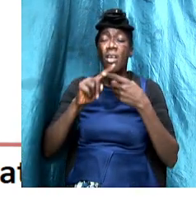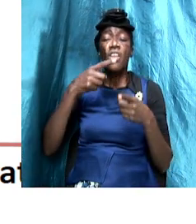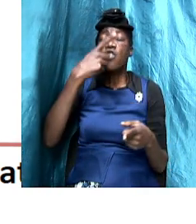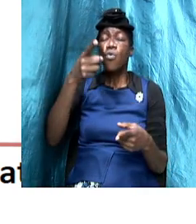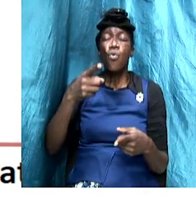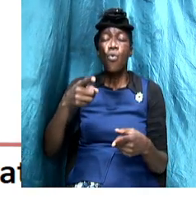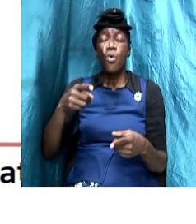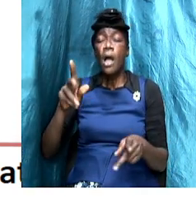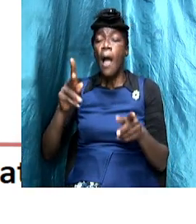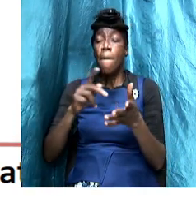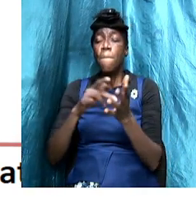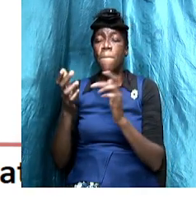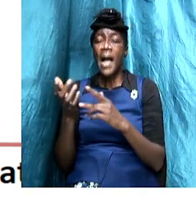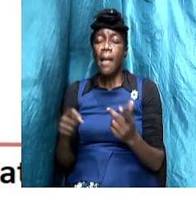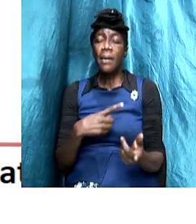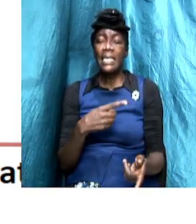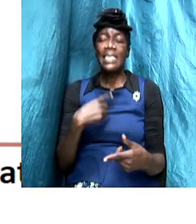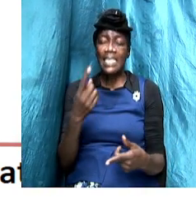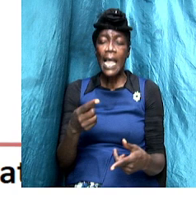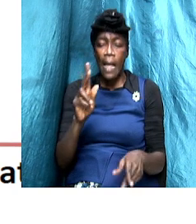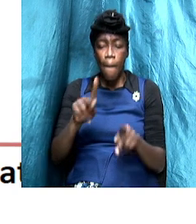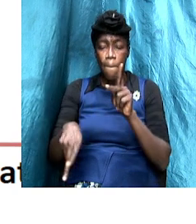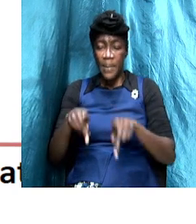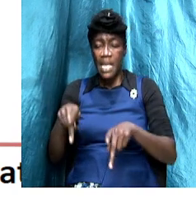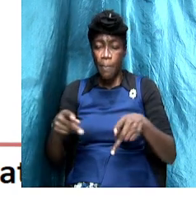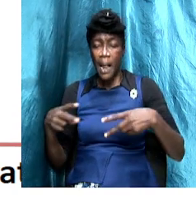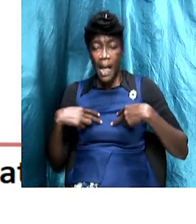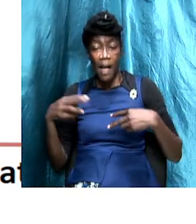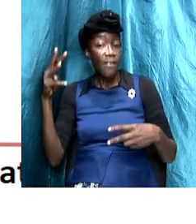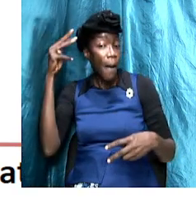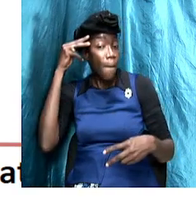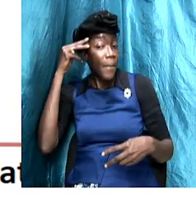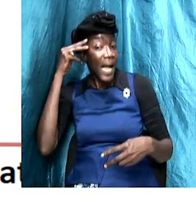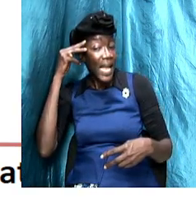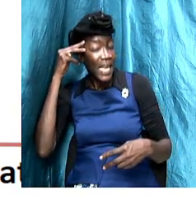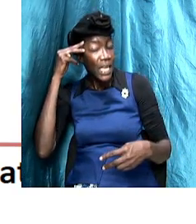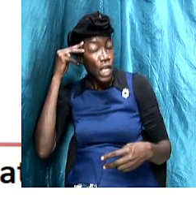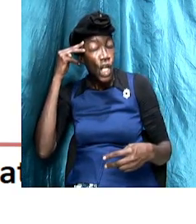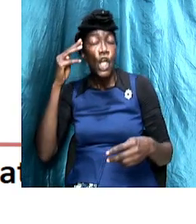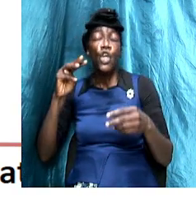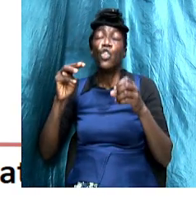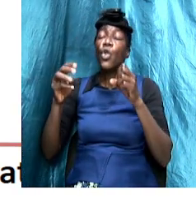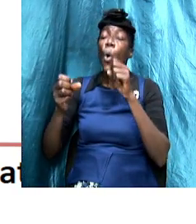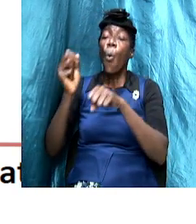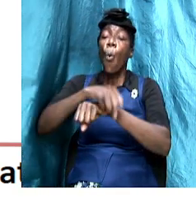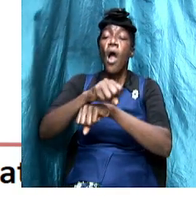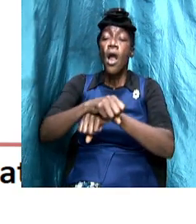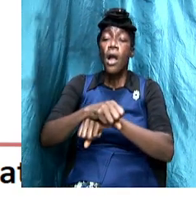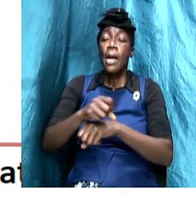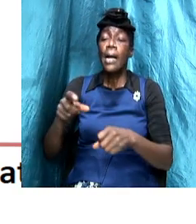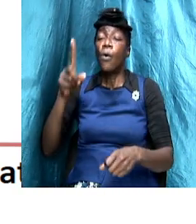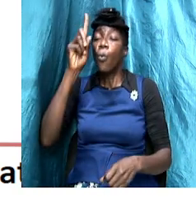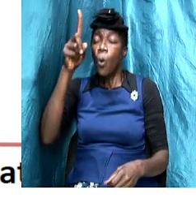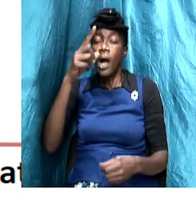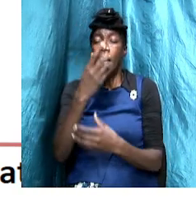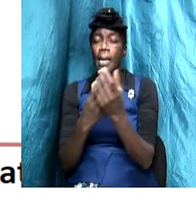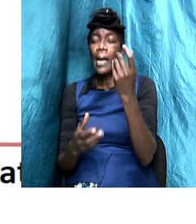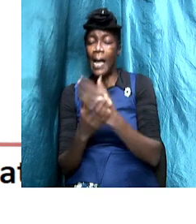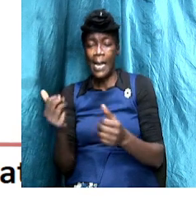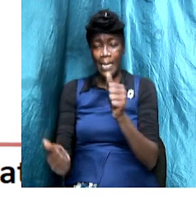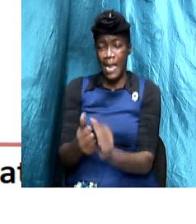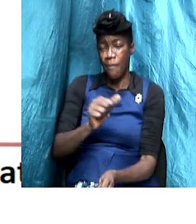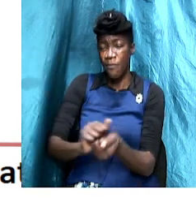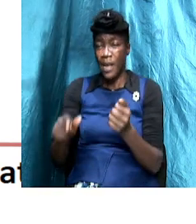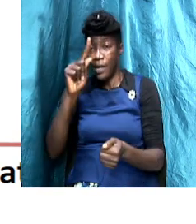work. And with one hand they fight. And with one hand they build. One hand they went cool the sword. And another hand they went build back